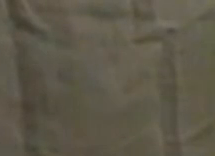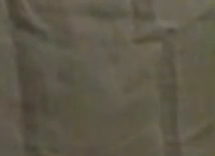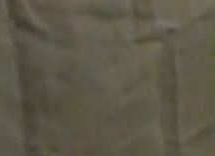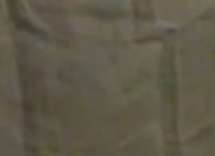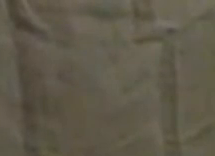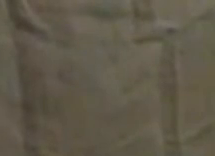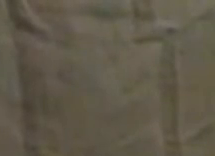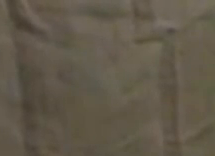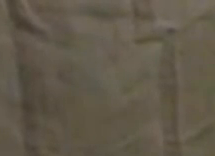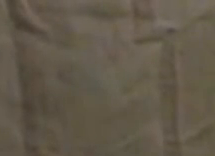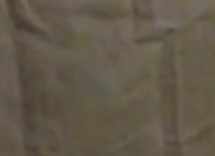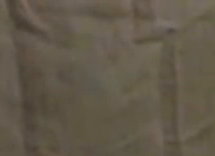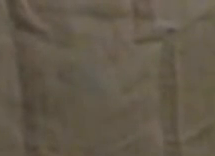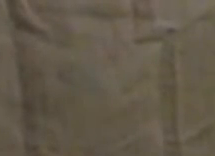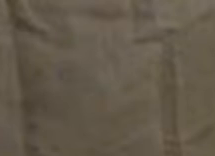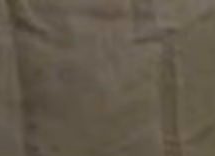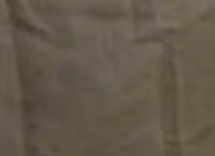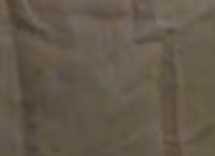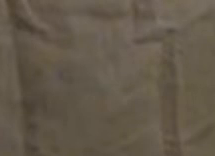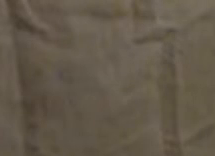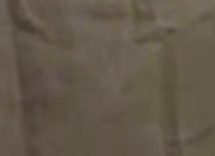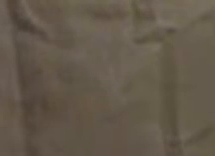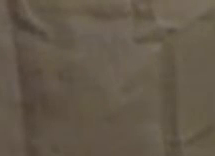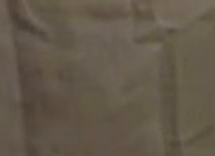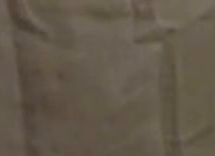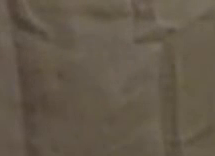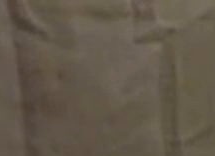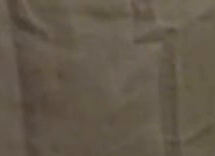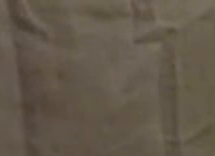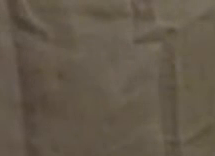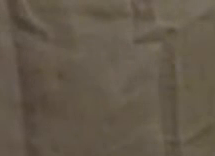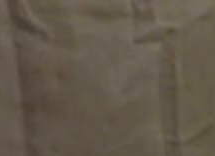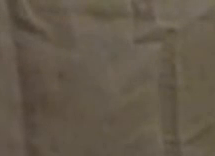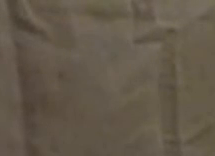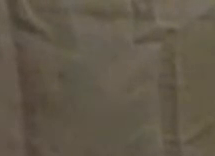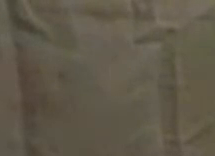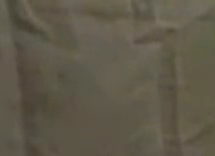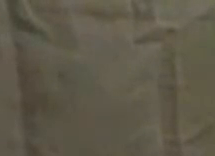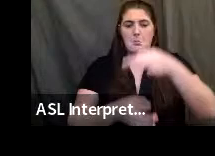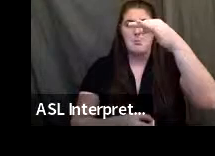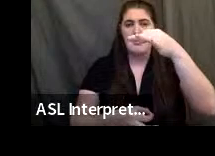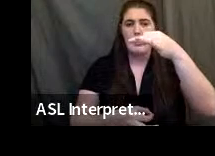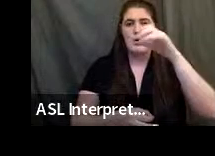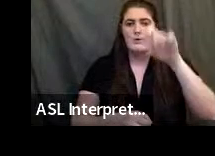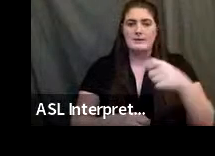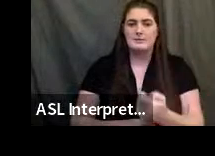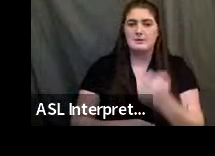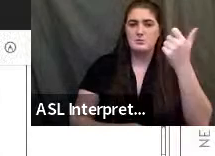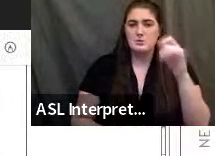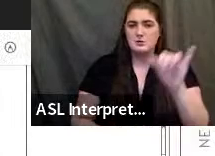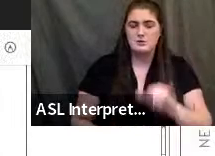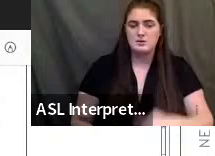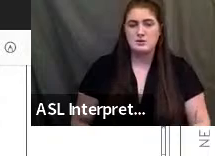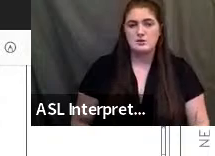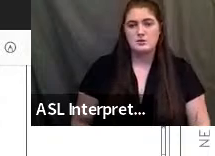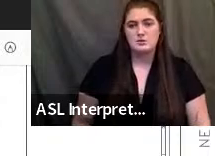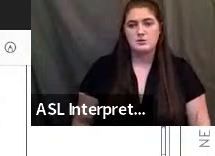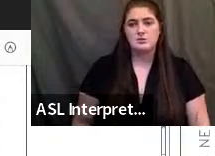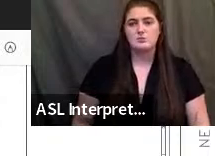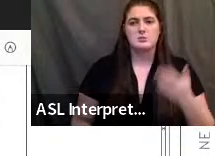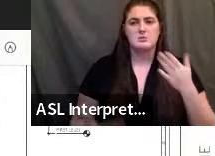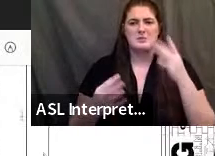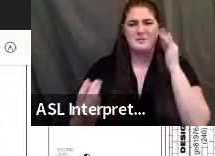two-car garage. There was a utility pole that was in the way that would have to be removed. Well, maybe I'm thinking of something